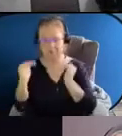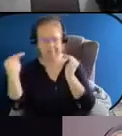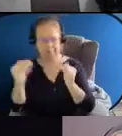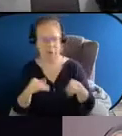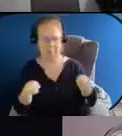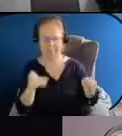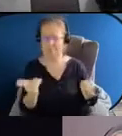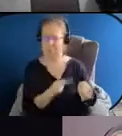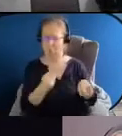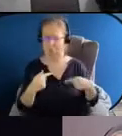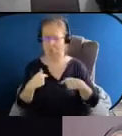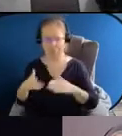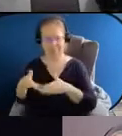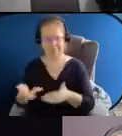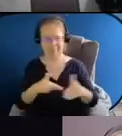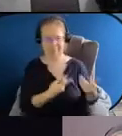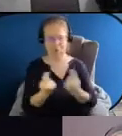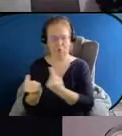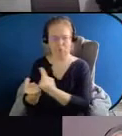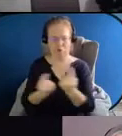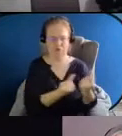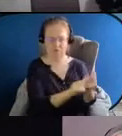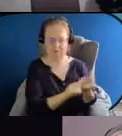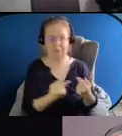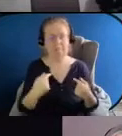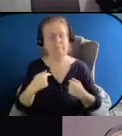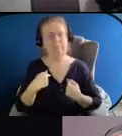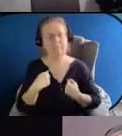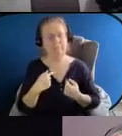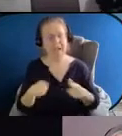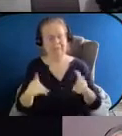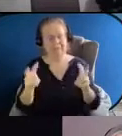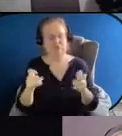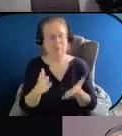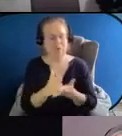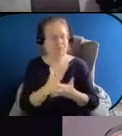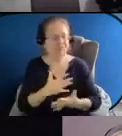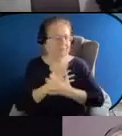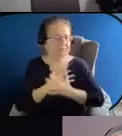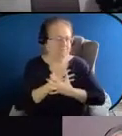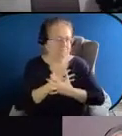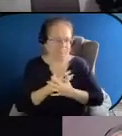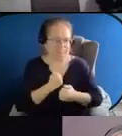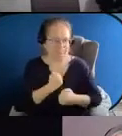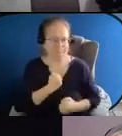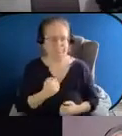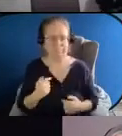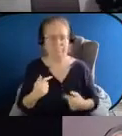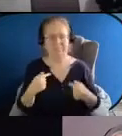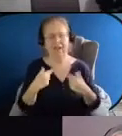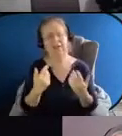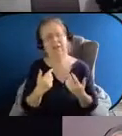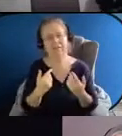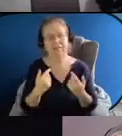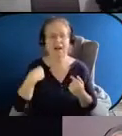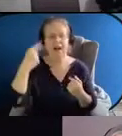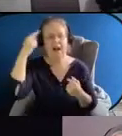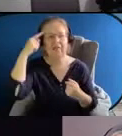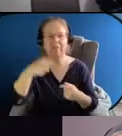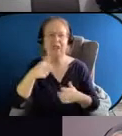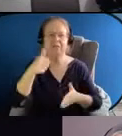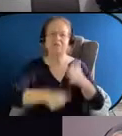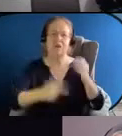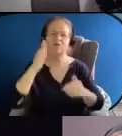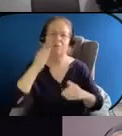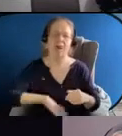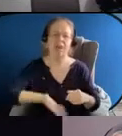that. It's certainly a topic that's fairly close to me, and I think it probably had its origins years and years